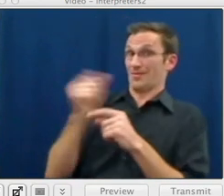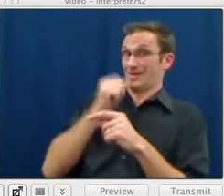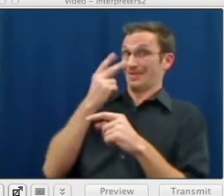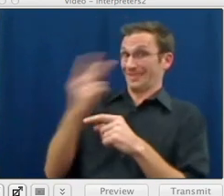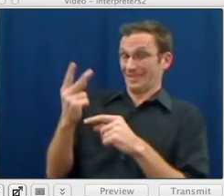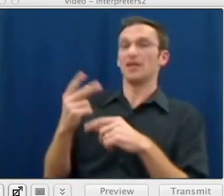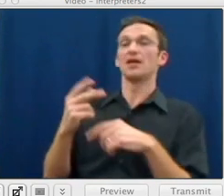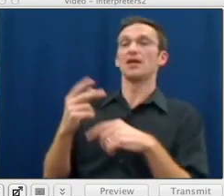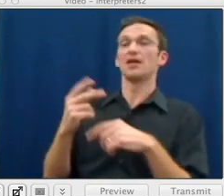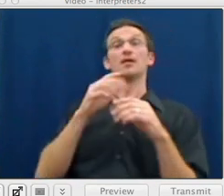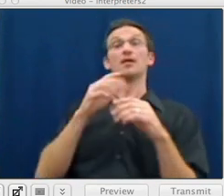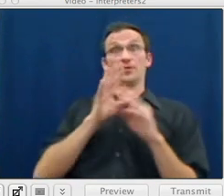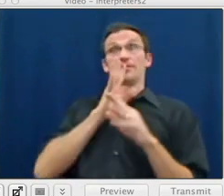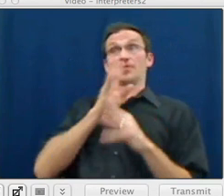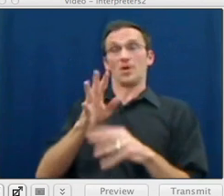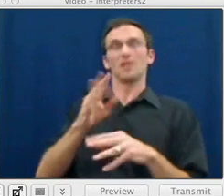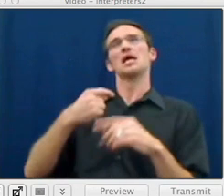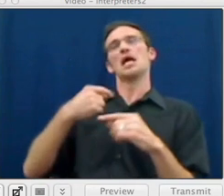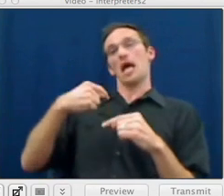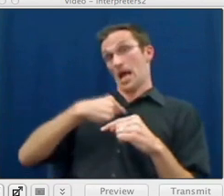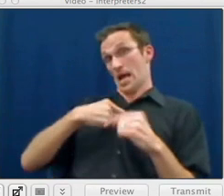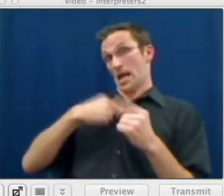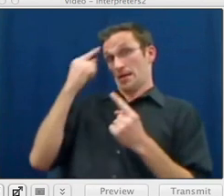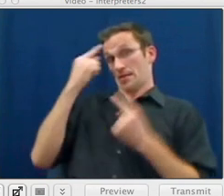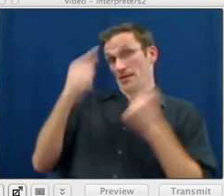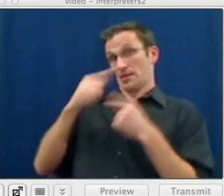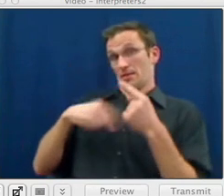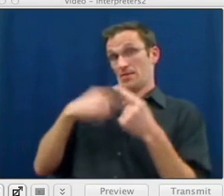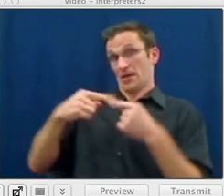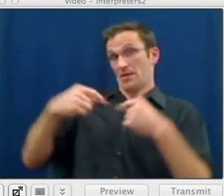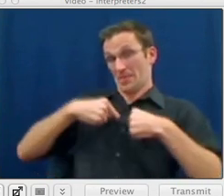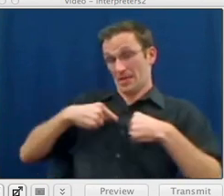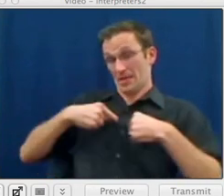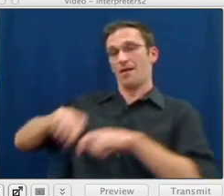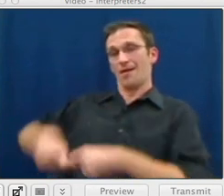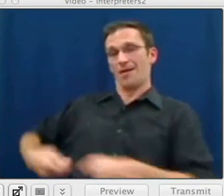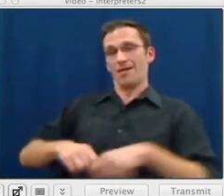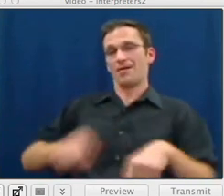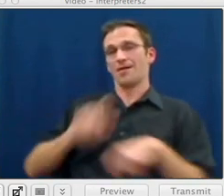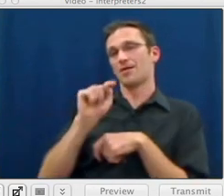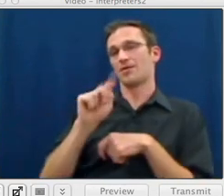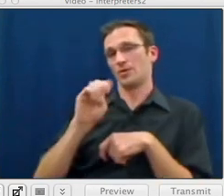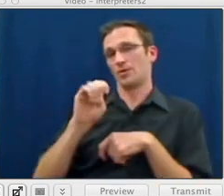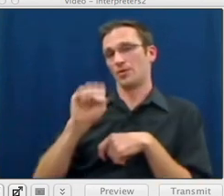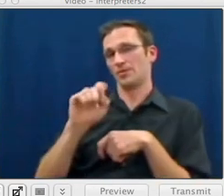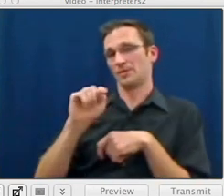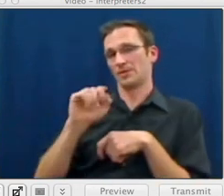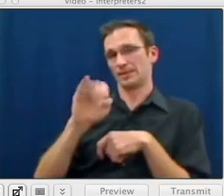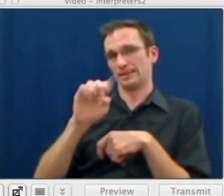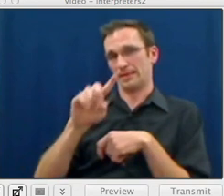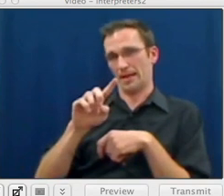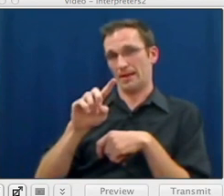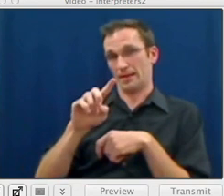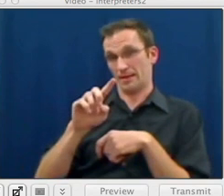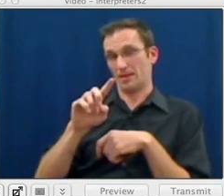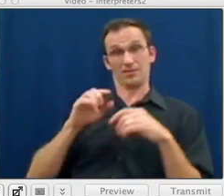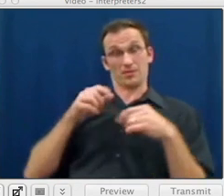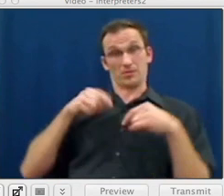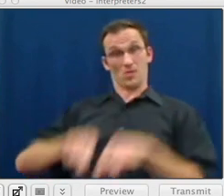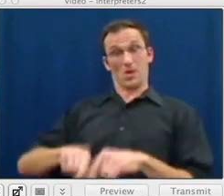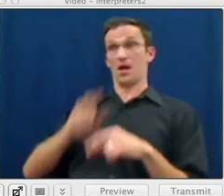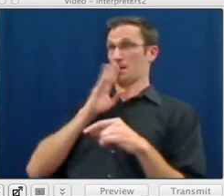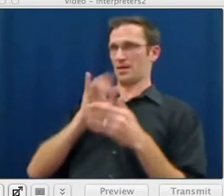tied. At the same time, the interpreter is thinking, I can't believe she's saying this in front of these people. The hearing